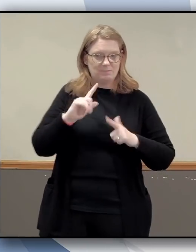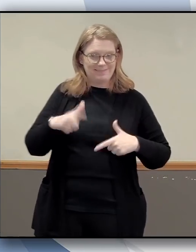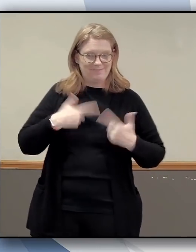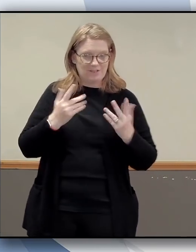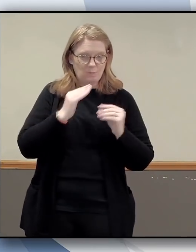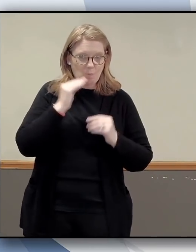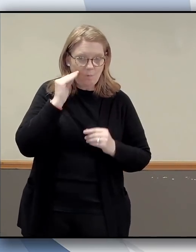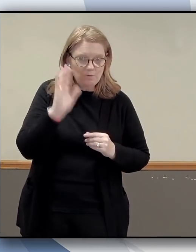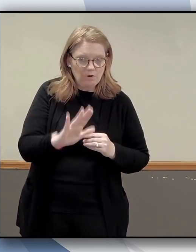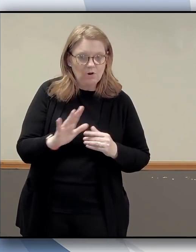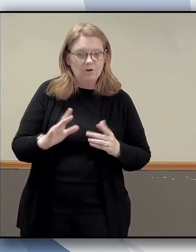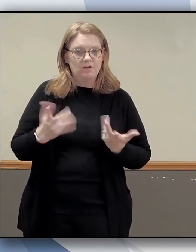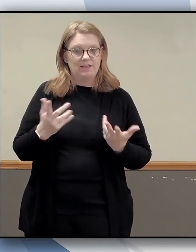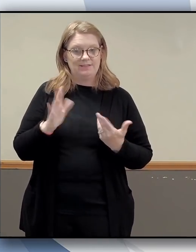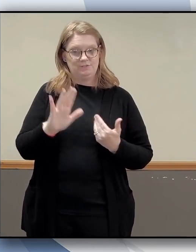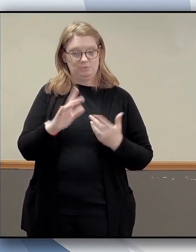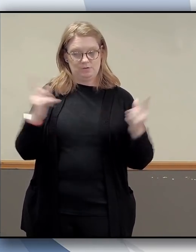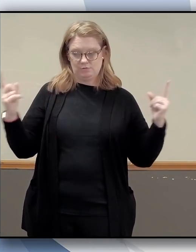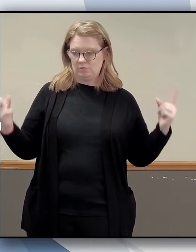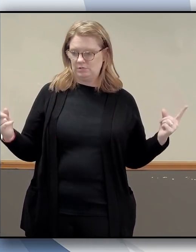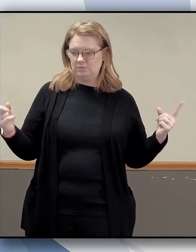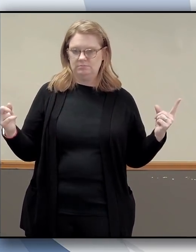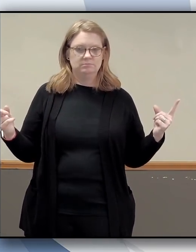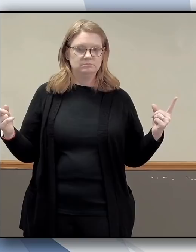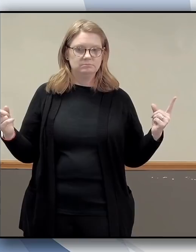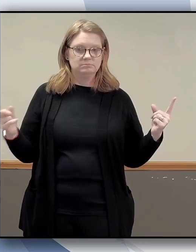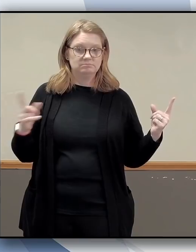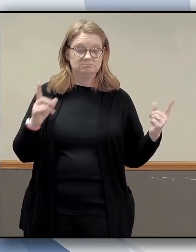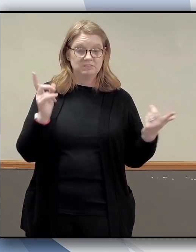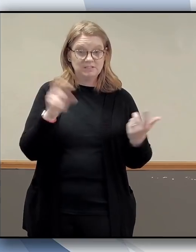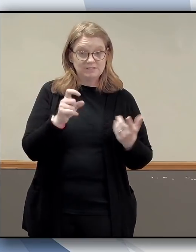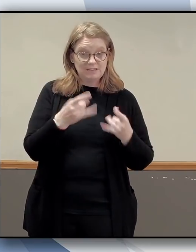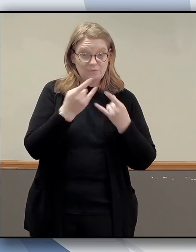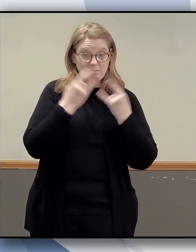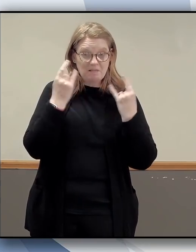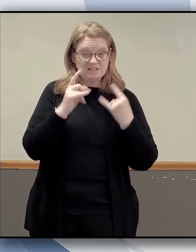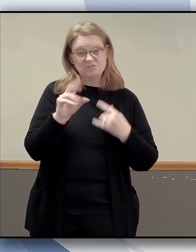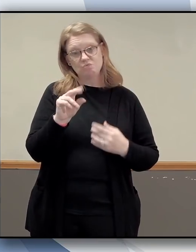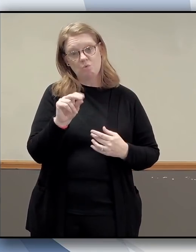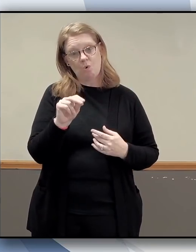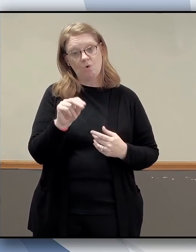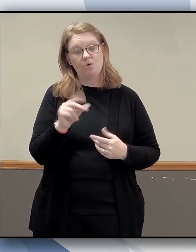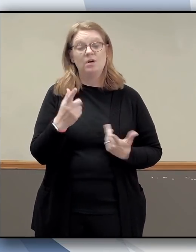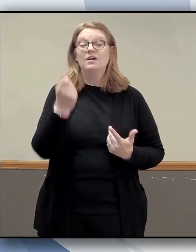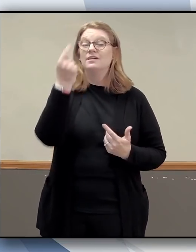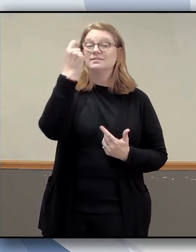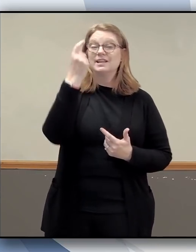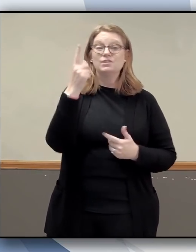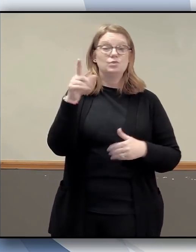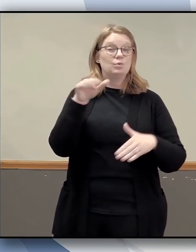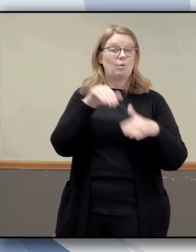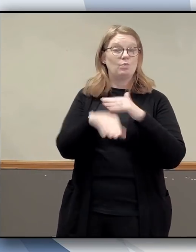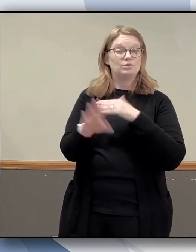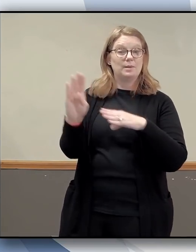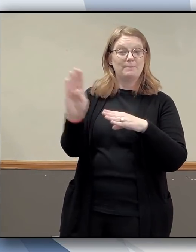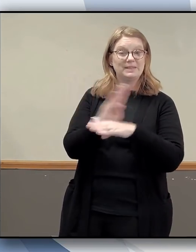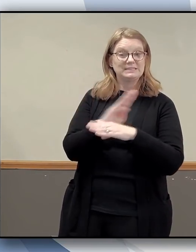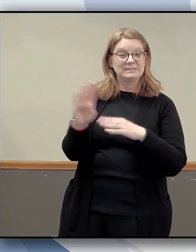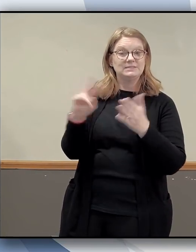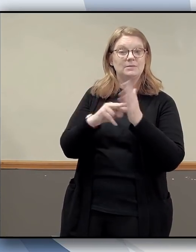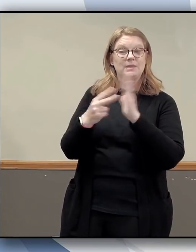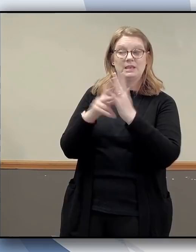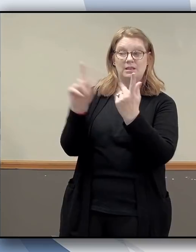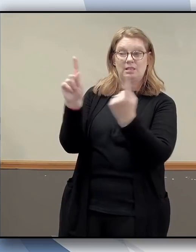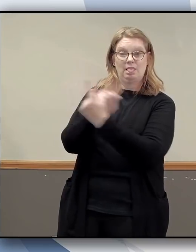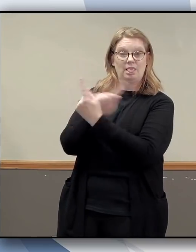you're socially distanced all the time, there may be no need for masks in your life. But if you're someone that works in a business where you come in contact